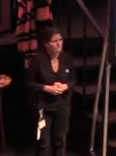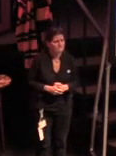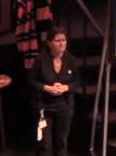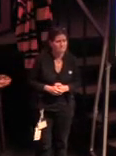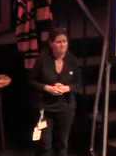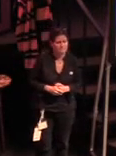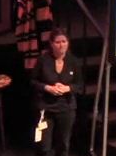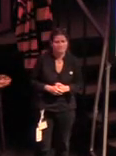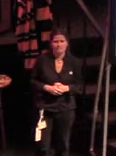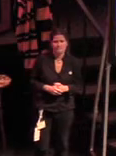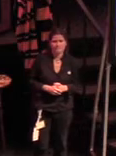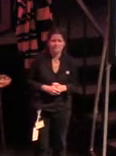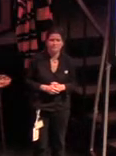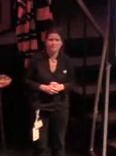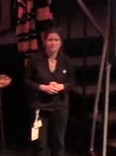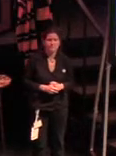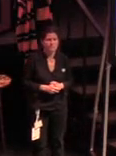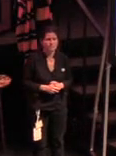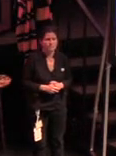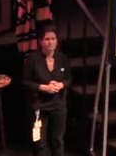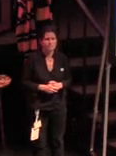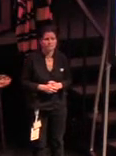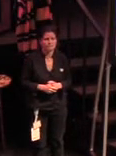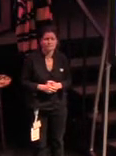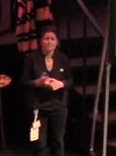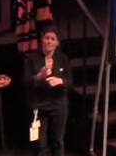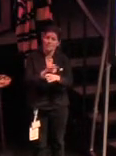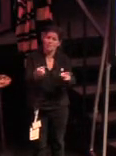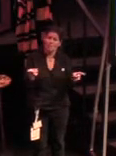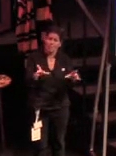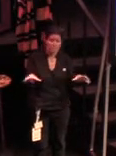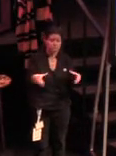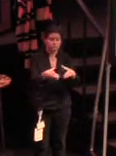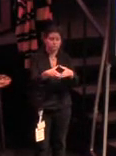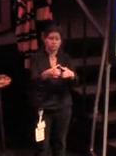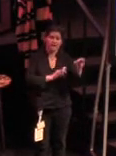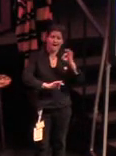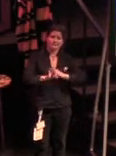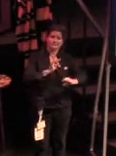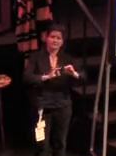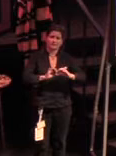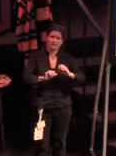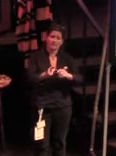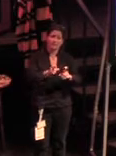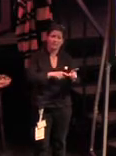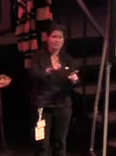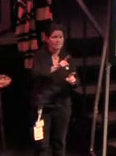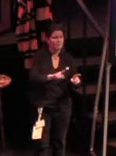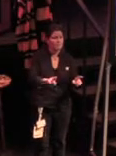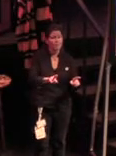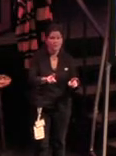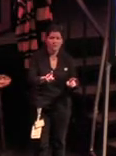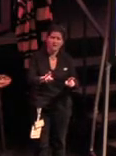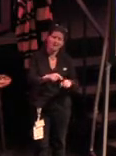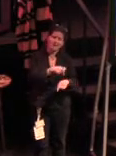So those young people also at the time couldn't afford to do a